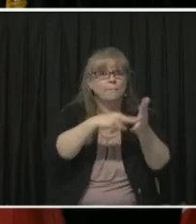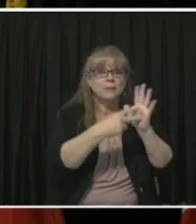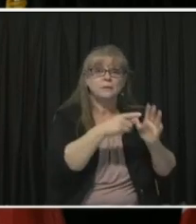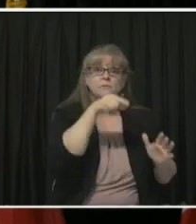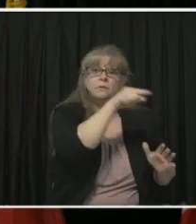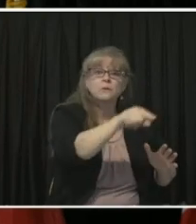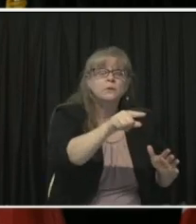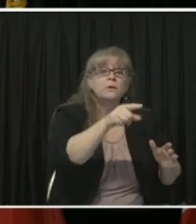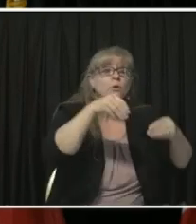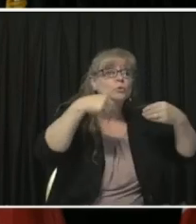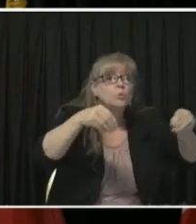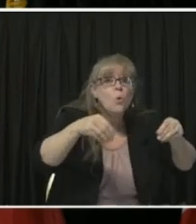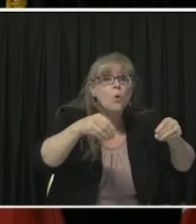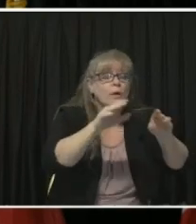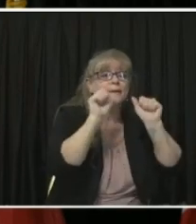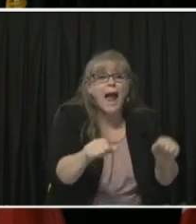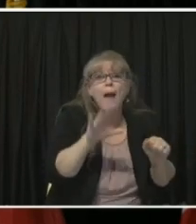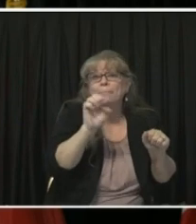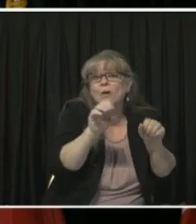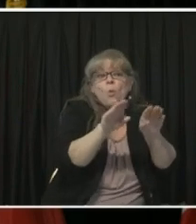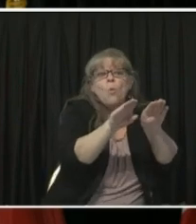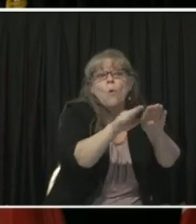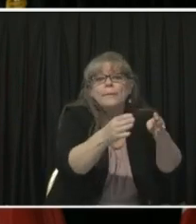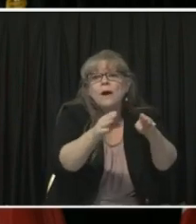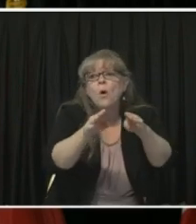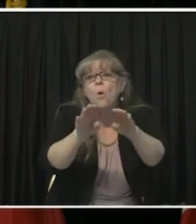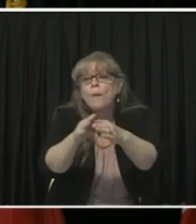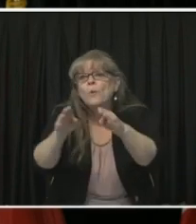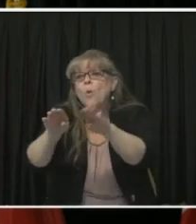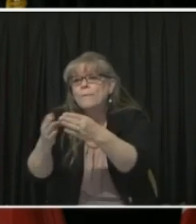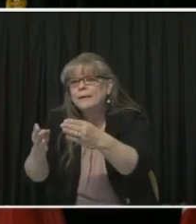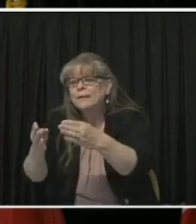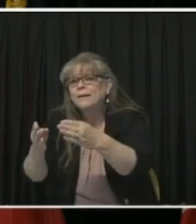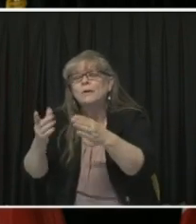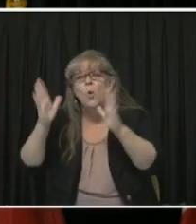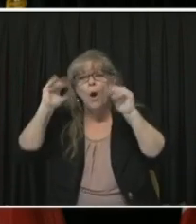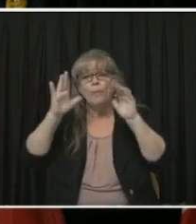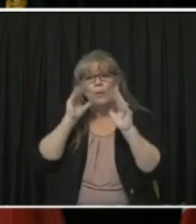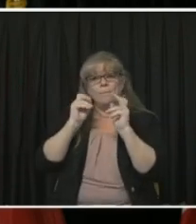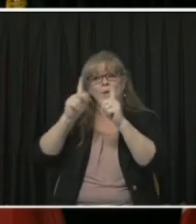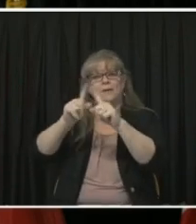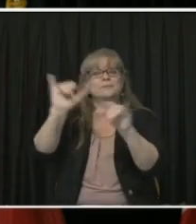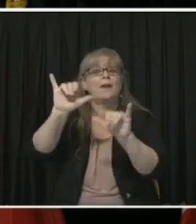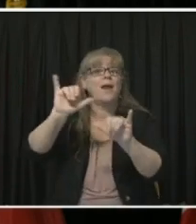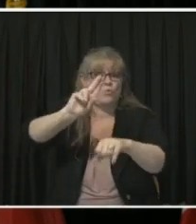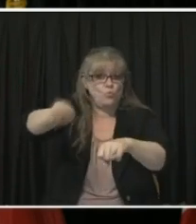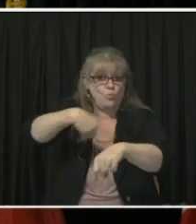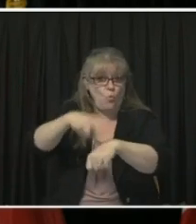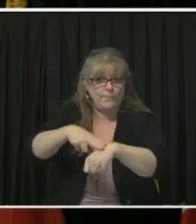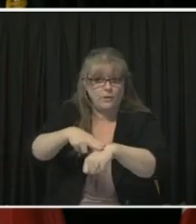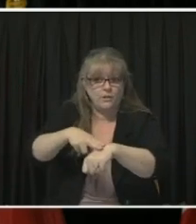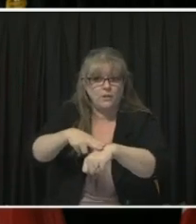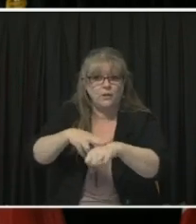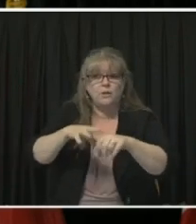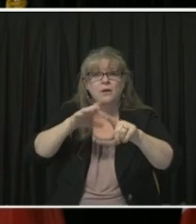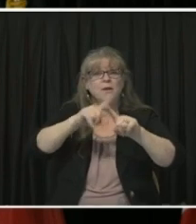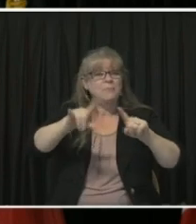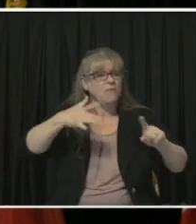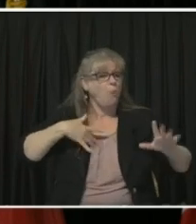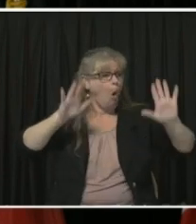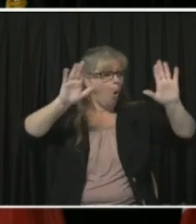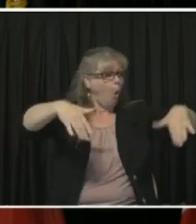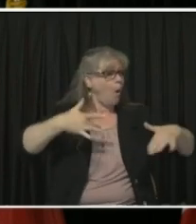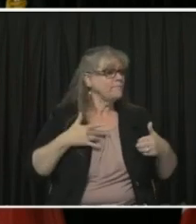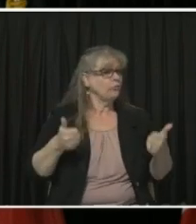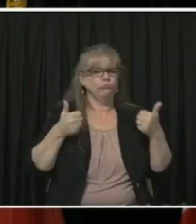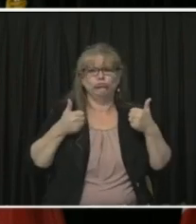to return to what was once normal. But because things seem to be going in the right direction, we must not forget the